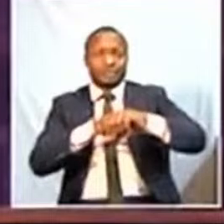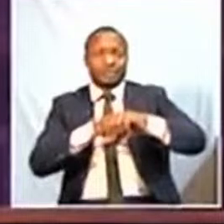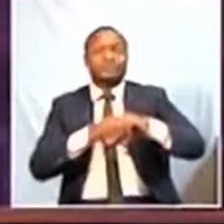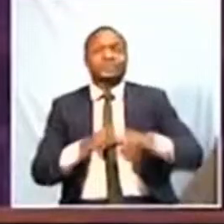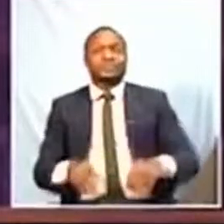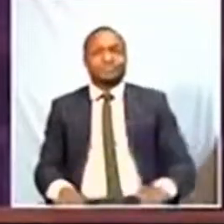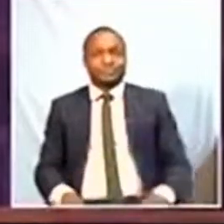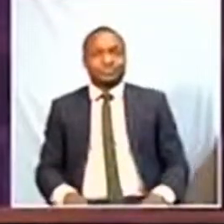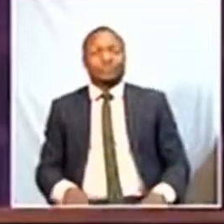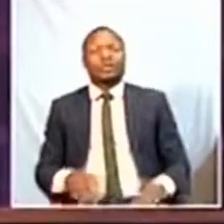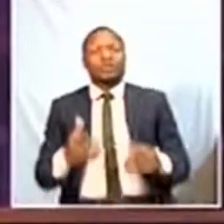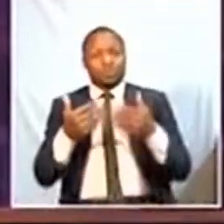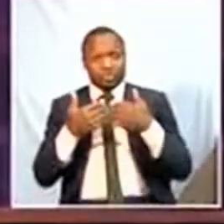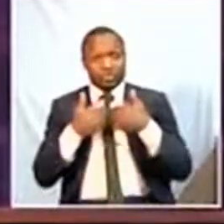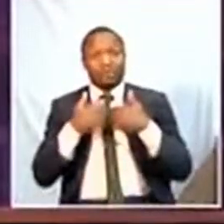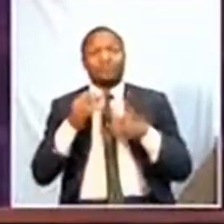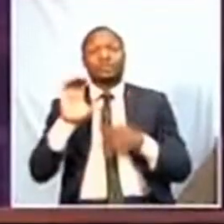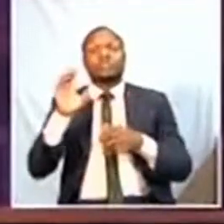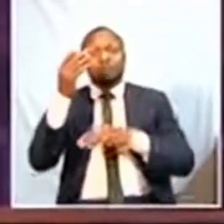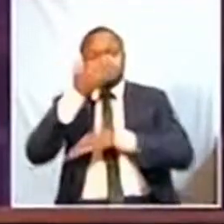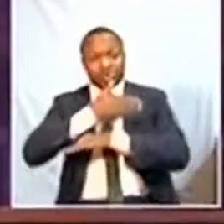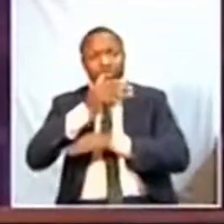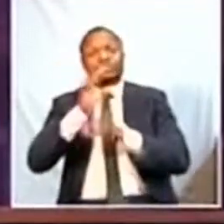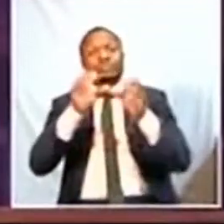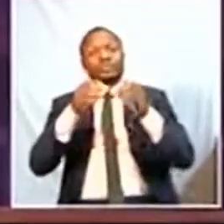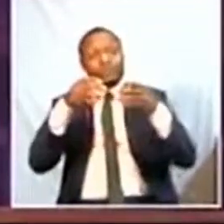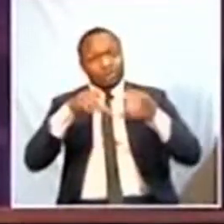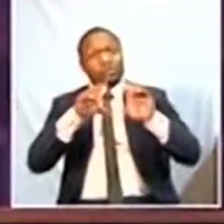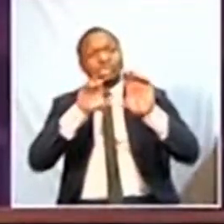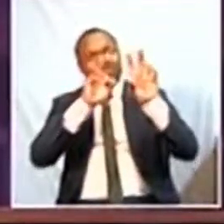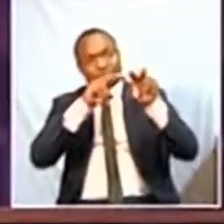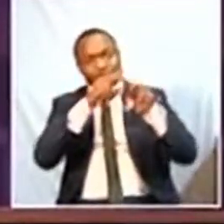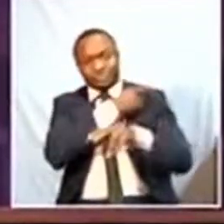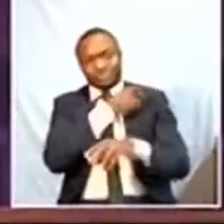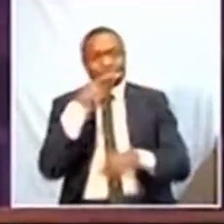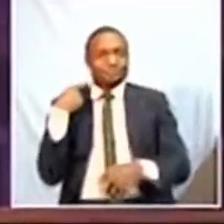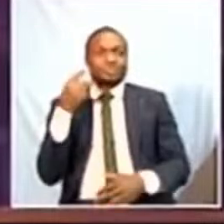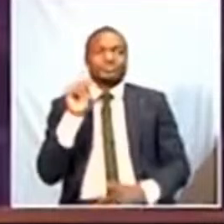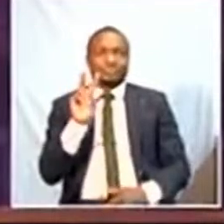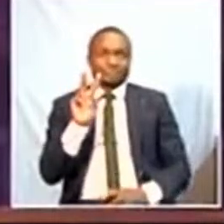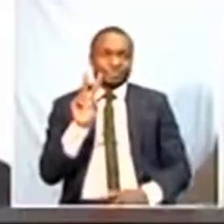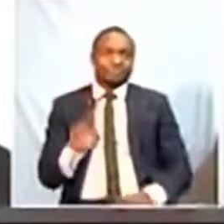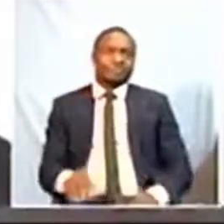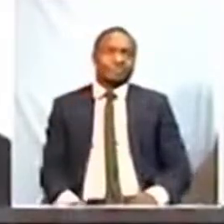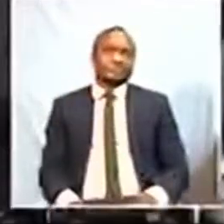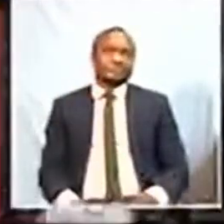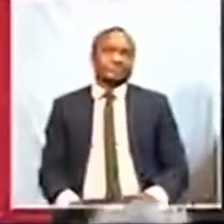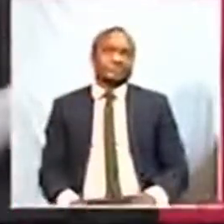submission is Chirundu Town Council. Keep watching Parliament Television.